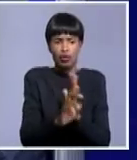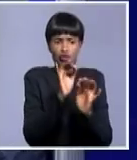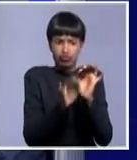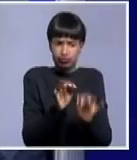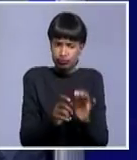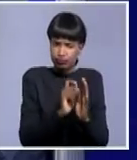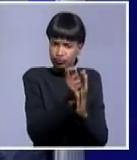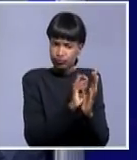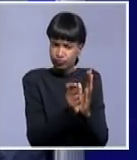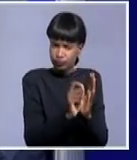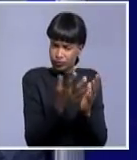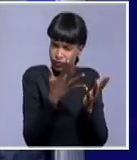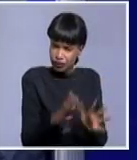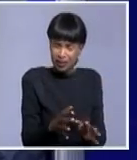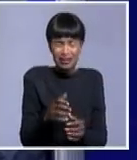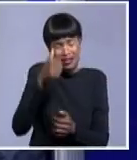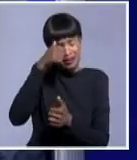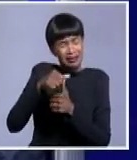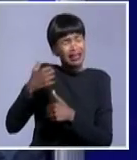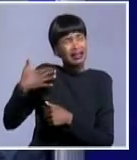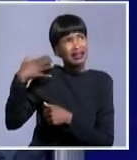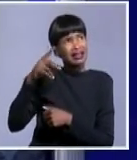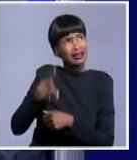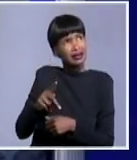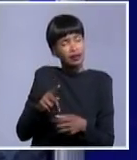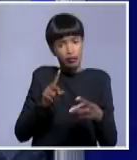Mm-hmm. And then afterwards you may recall that, of course,